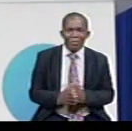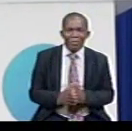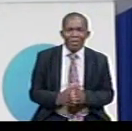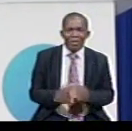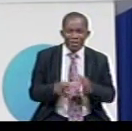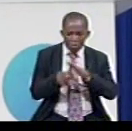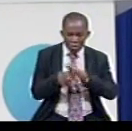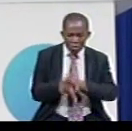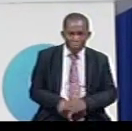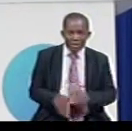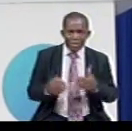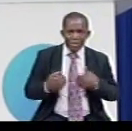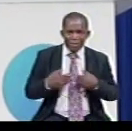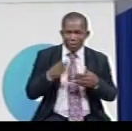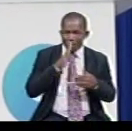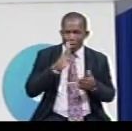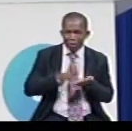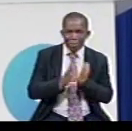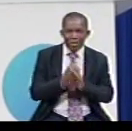been delivered.